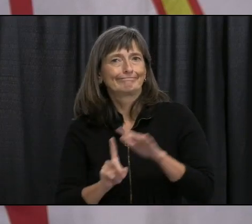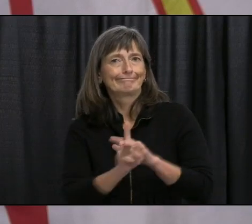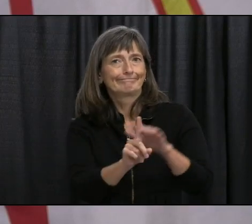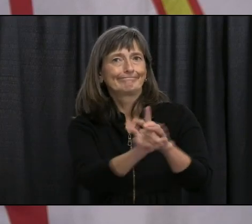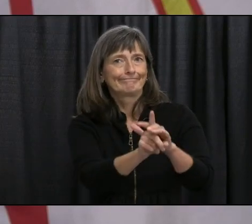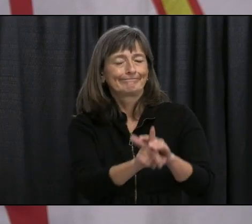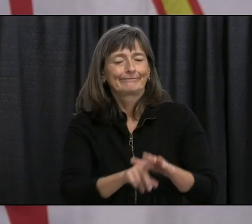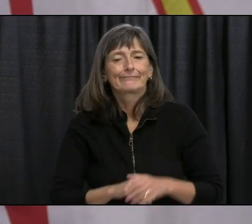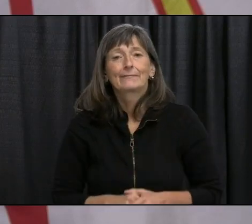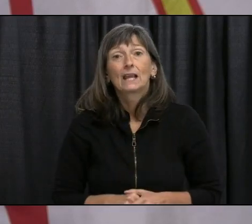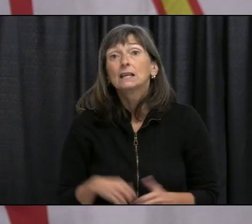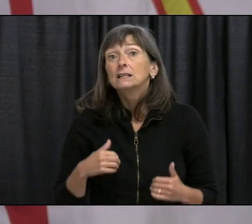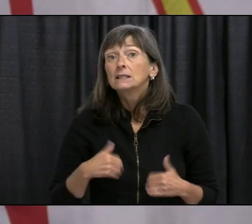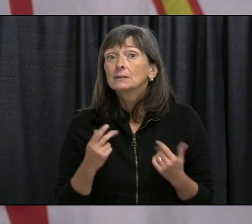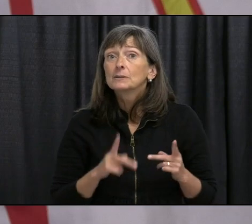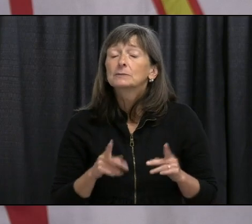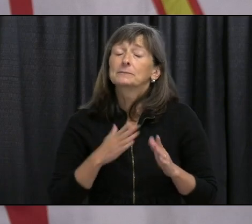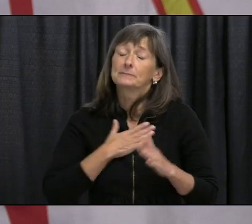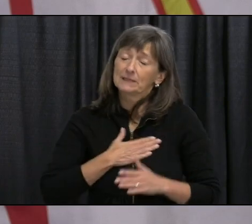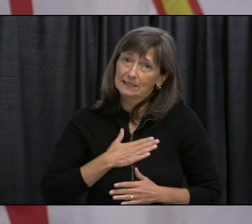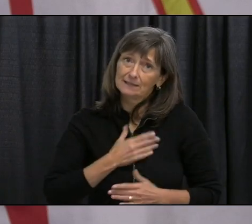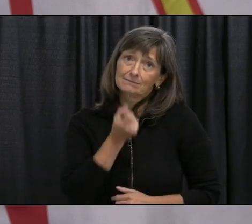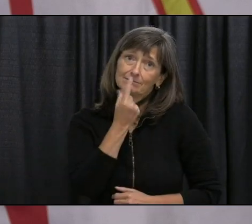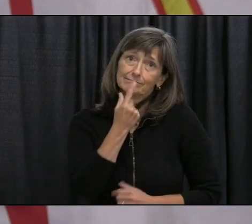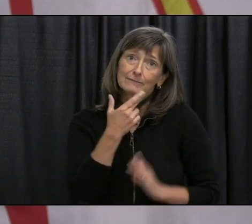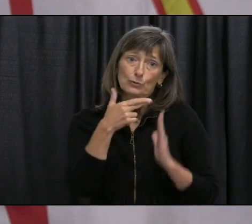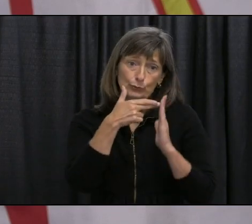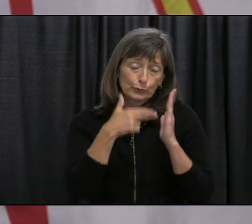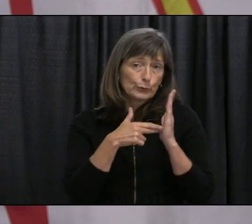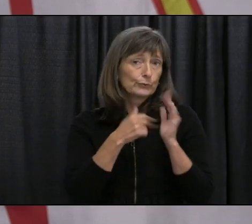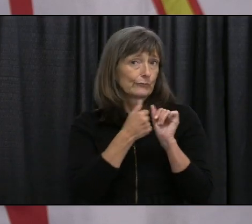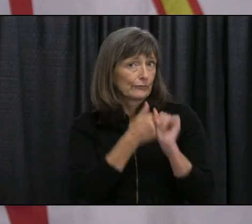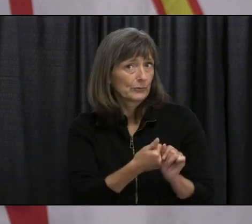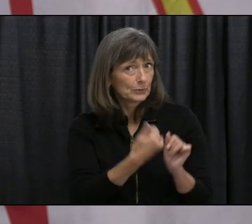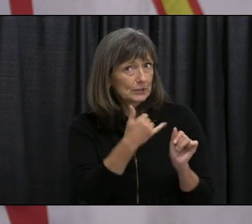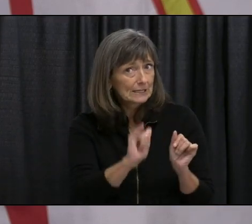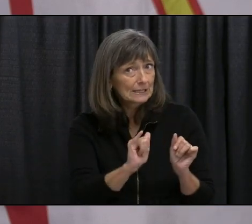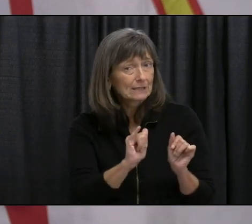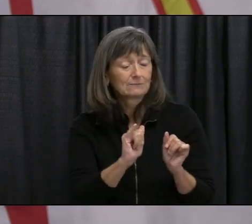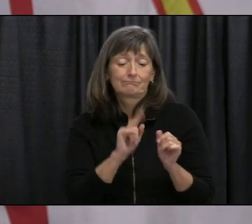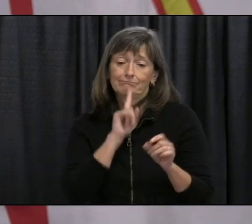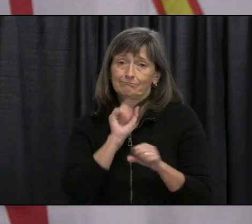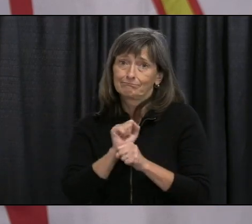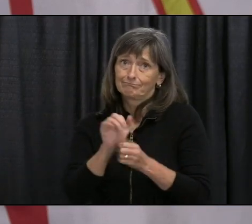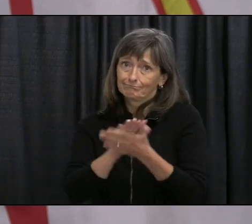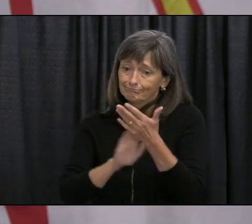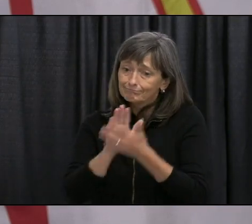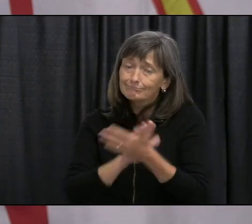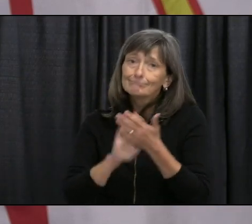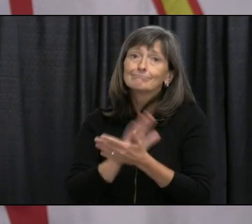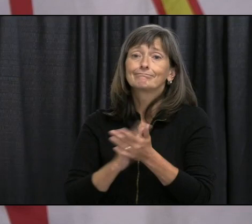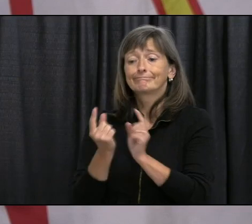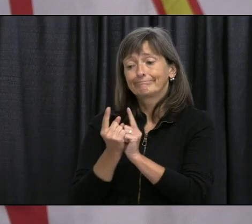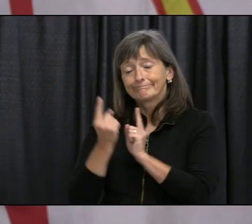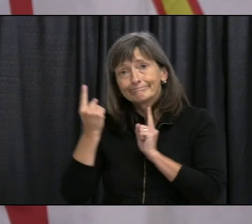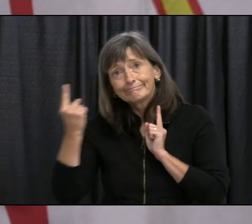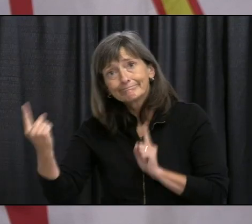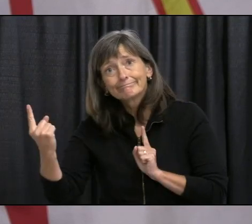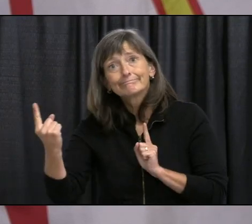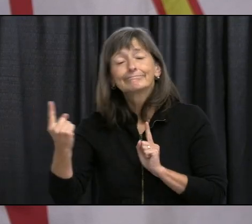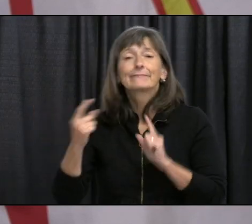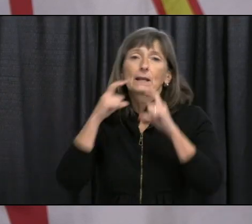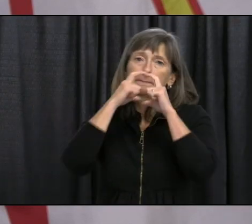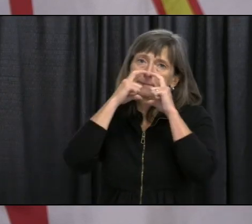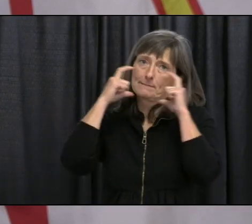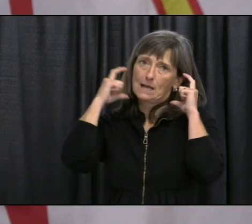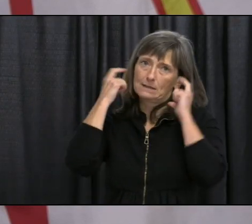to continue to follow our public health guidance of practicing good hand hygiene, maintaining physical distance, and wearing a